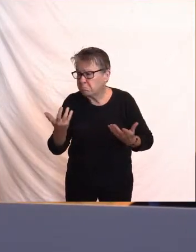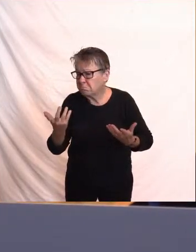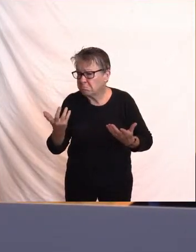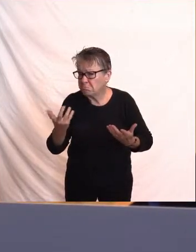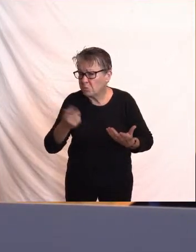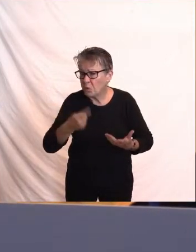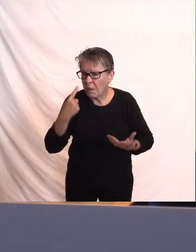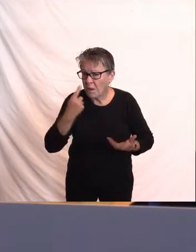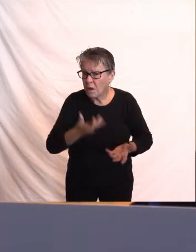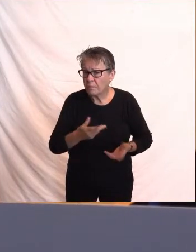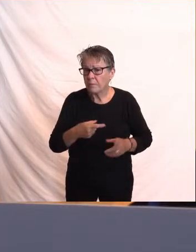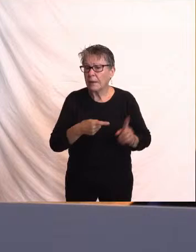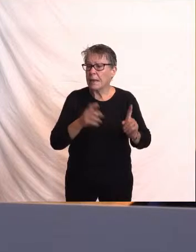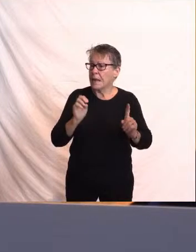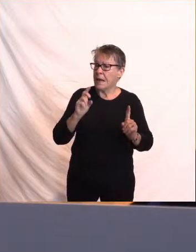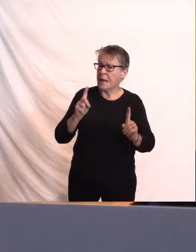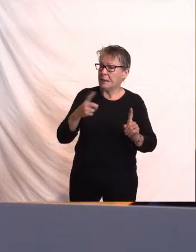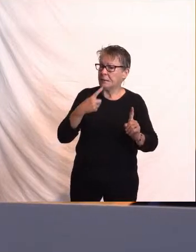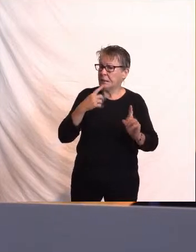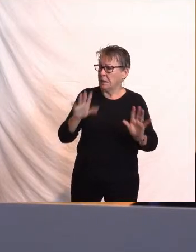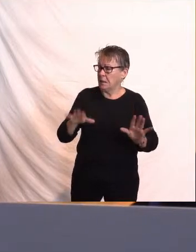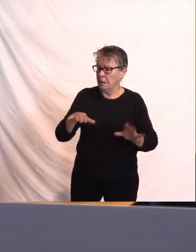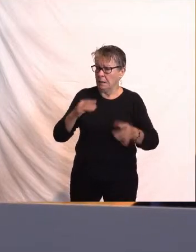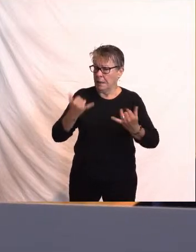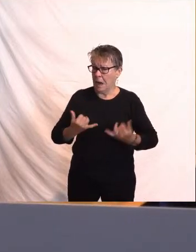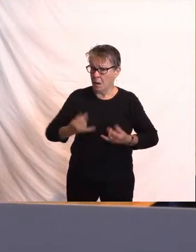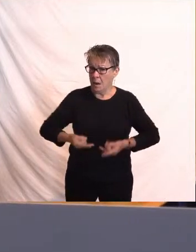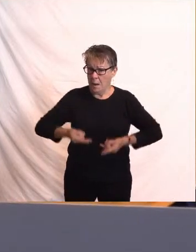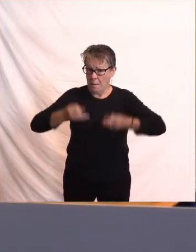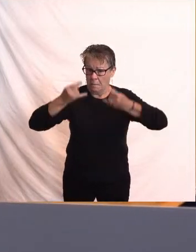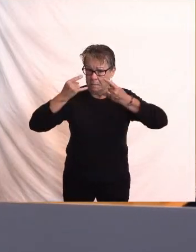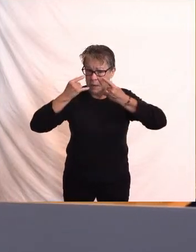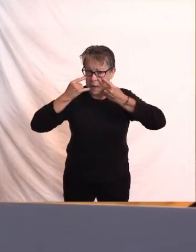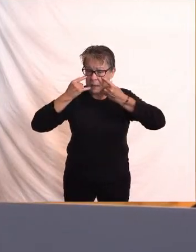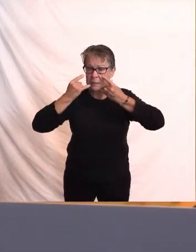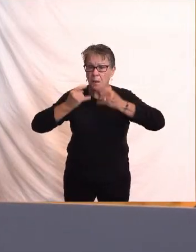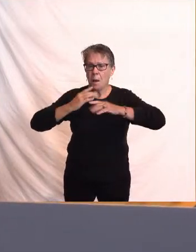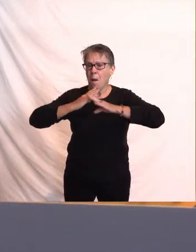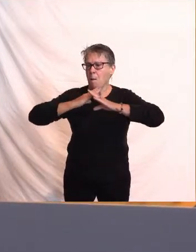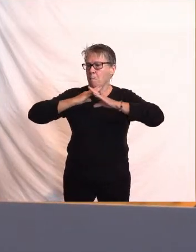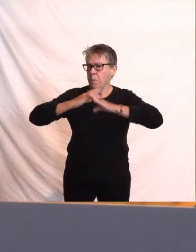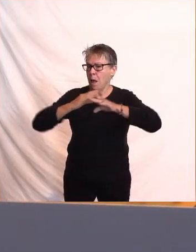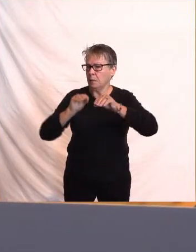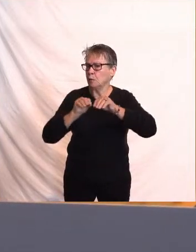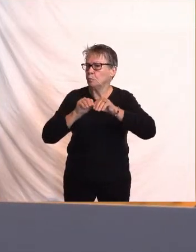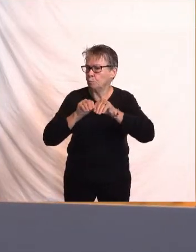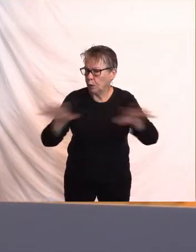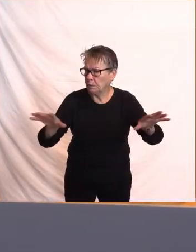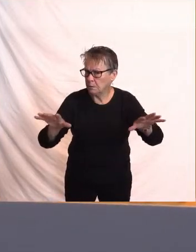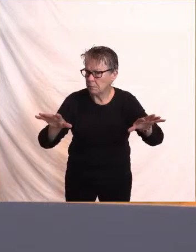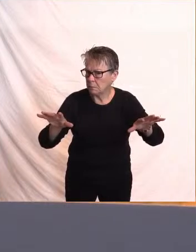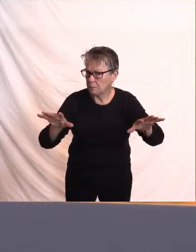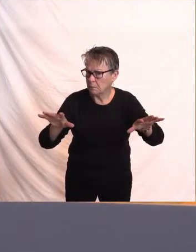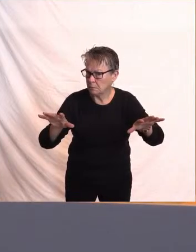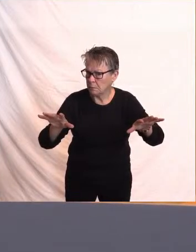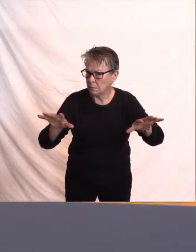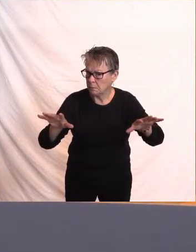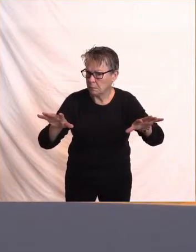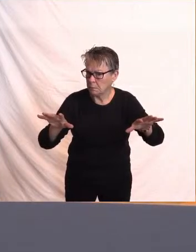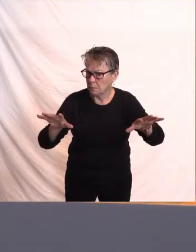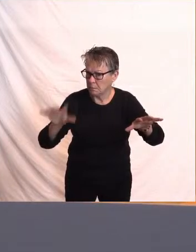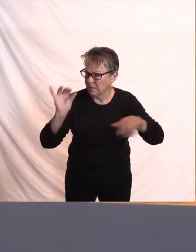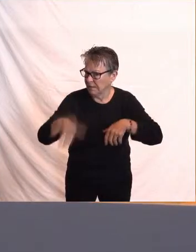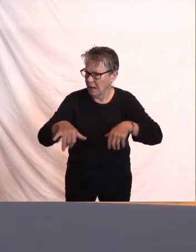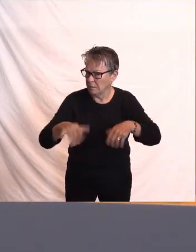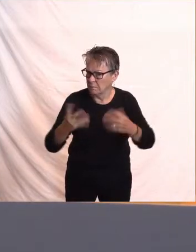to protect people against the spread of COVID, because we know that COVID is a particularly nasty virus that causes, or certainly can cause,